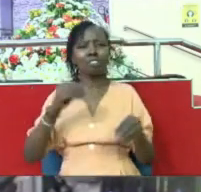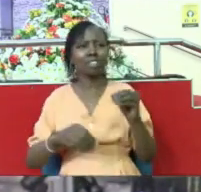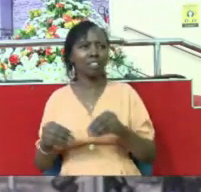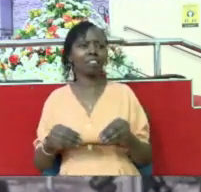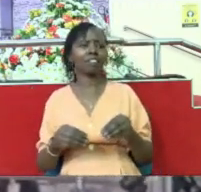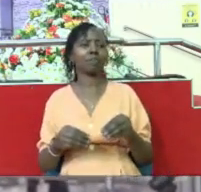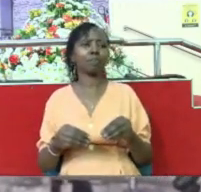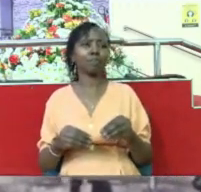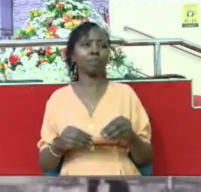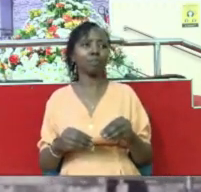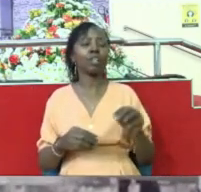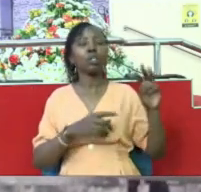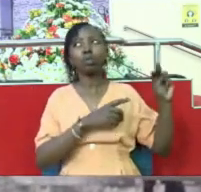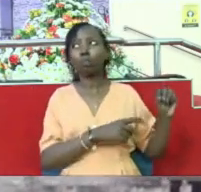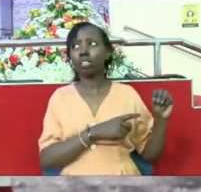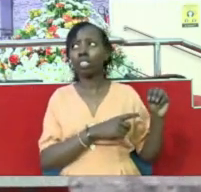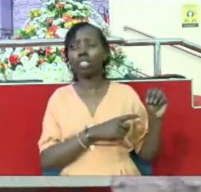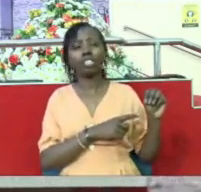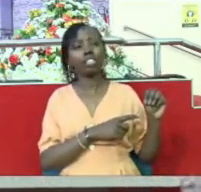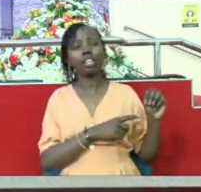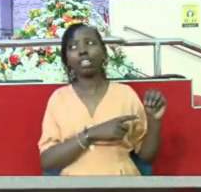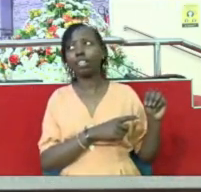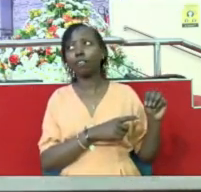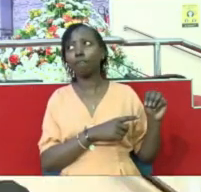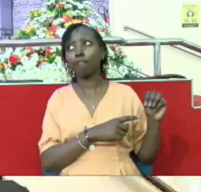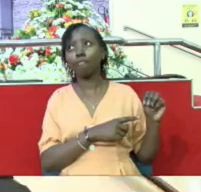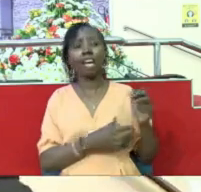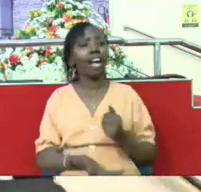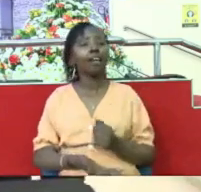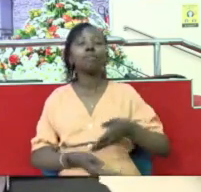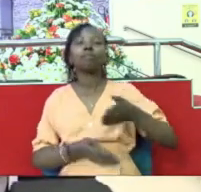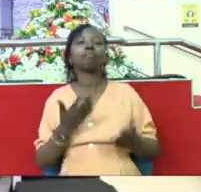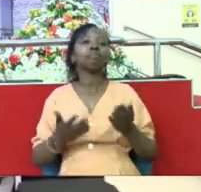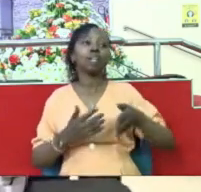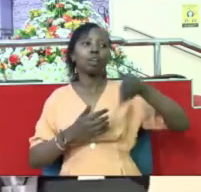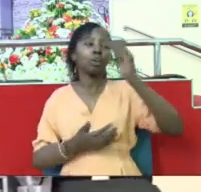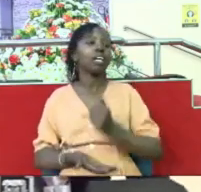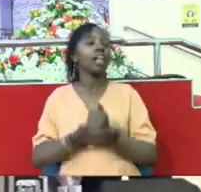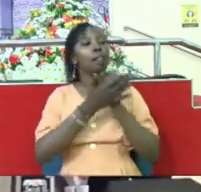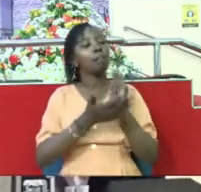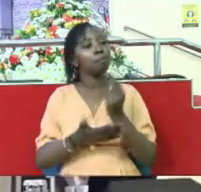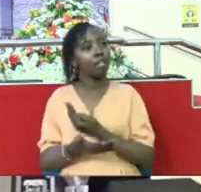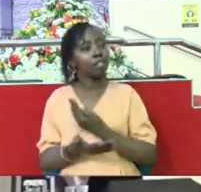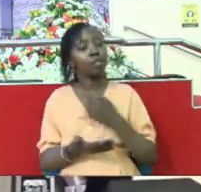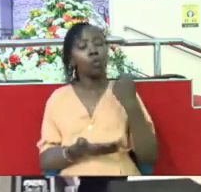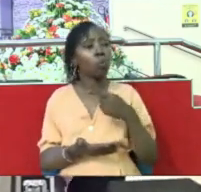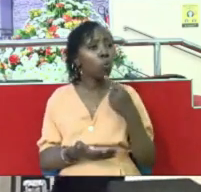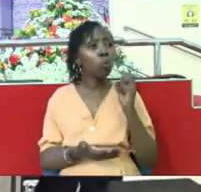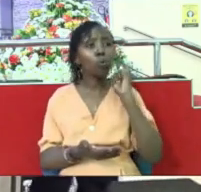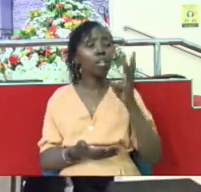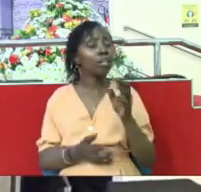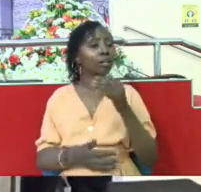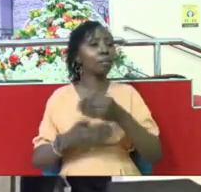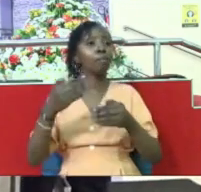May God help us. Kanisa litajengwa na akina nani? Who will build the church? Me, I told you